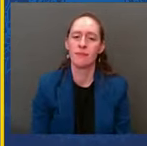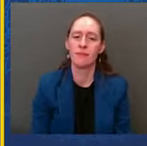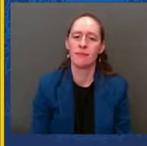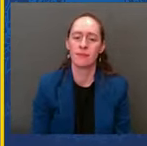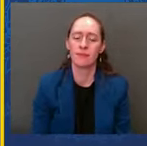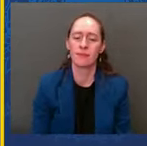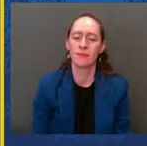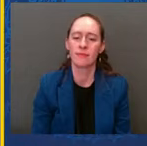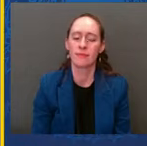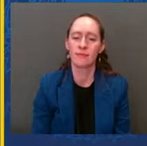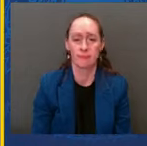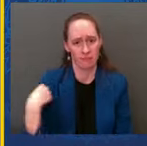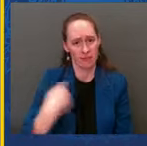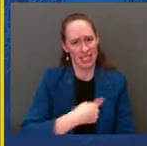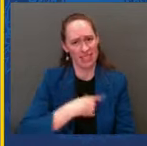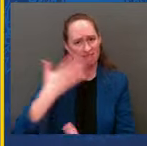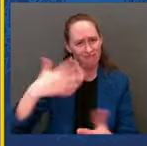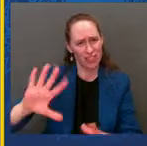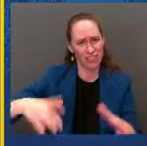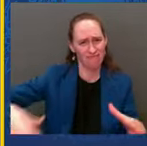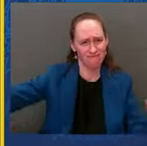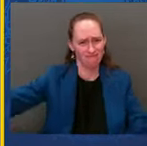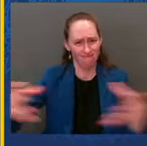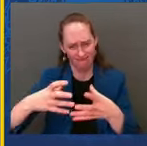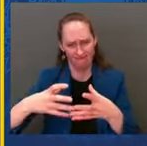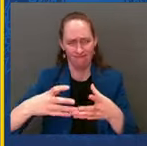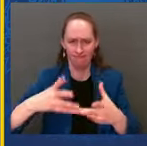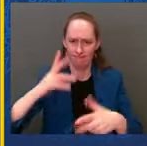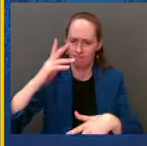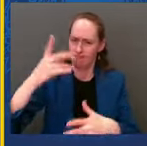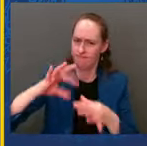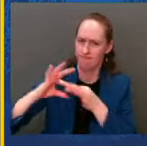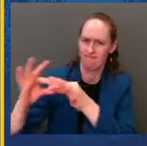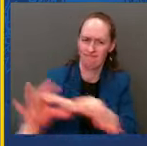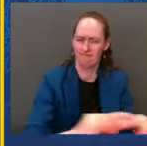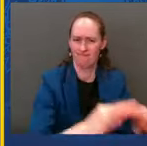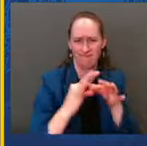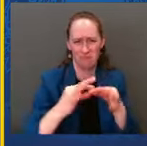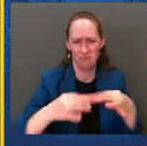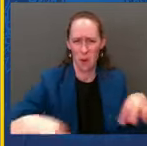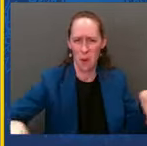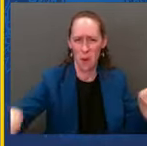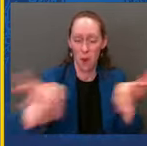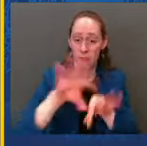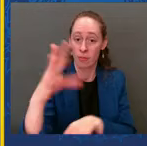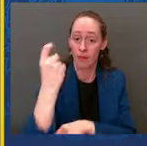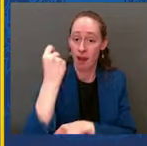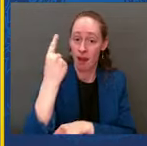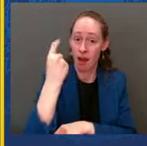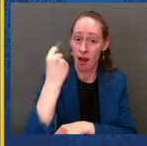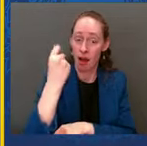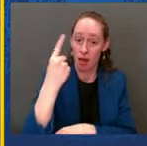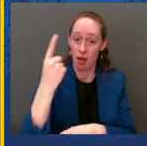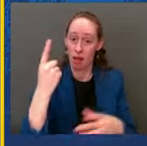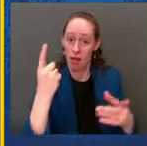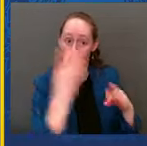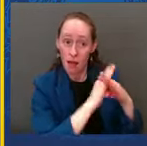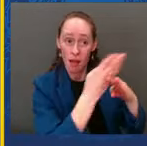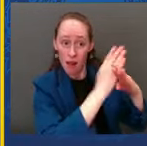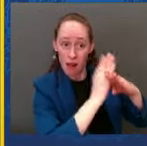in front of us is not just what we're against. It's about what we're for. What kind of world do we want to